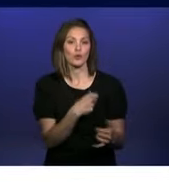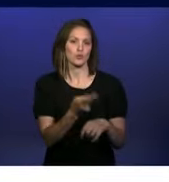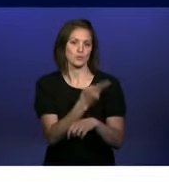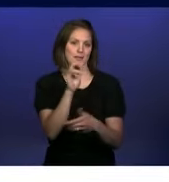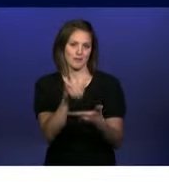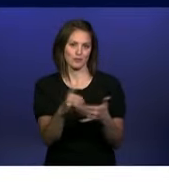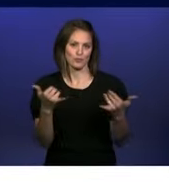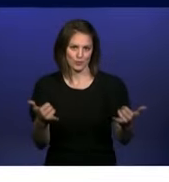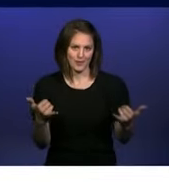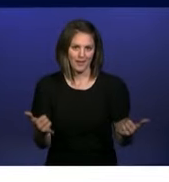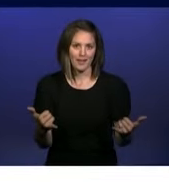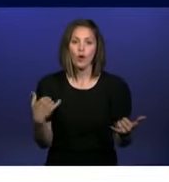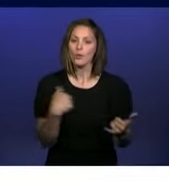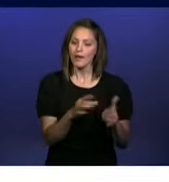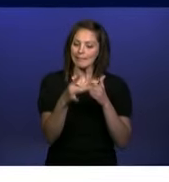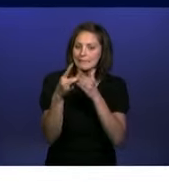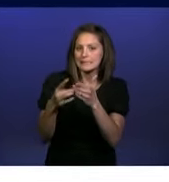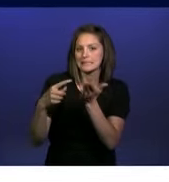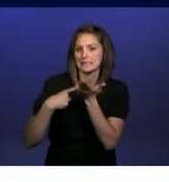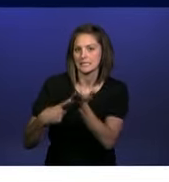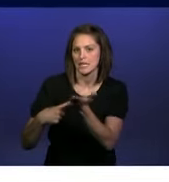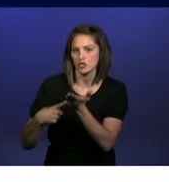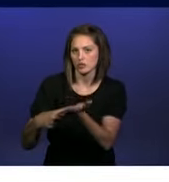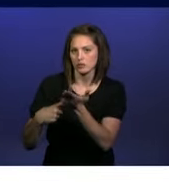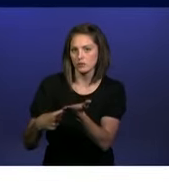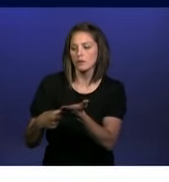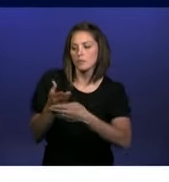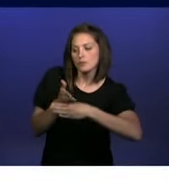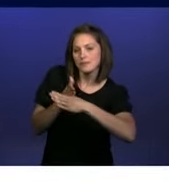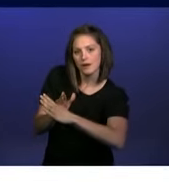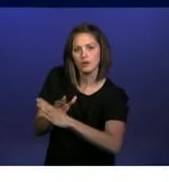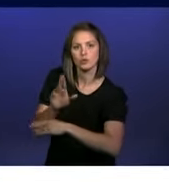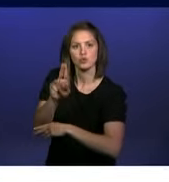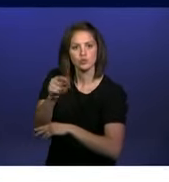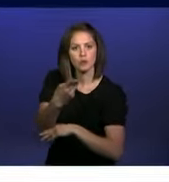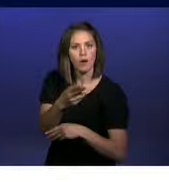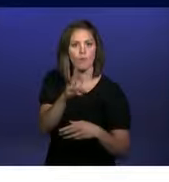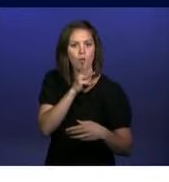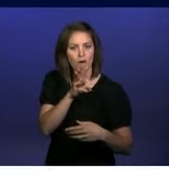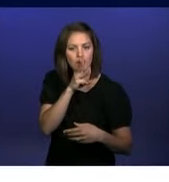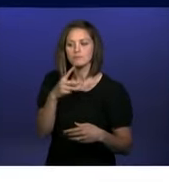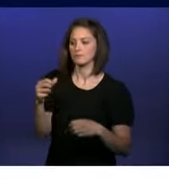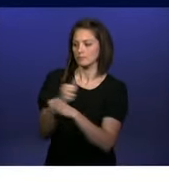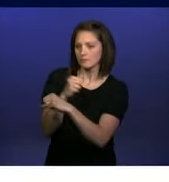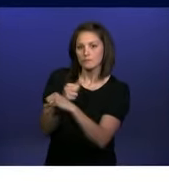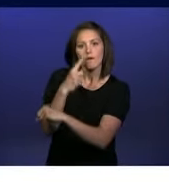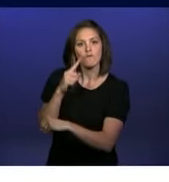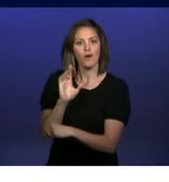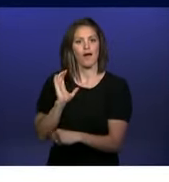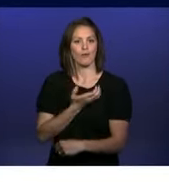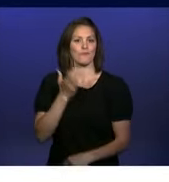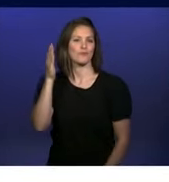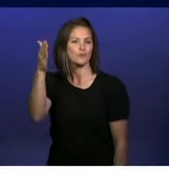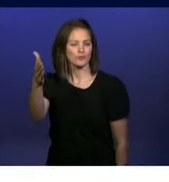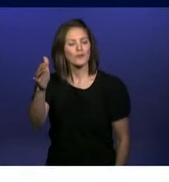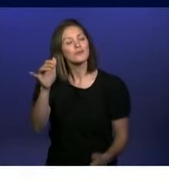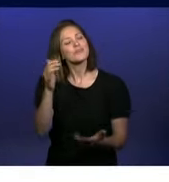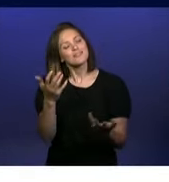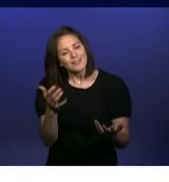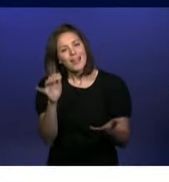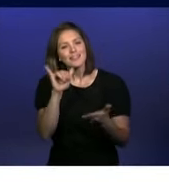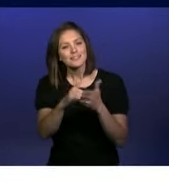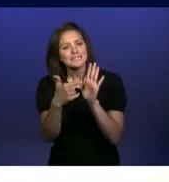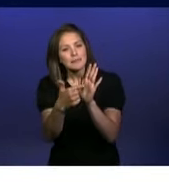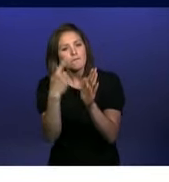And now we are leading those discussions, protecting Utah's water and fighting for Utah's future. And that's the kind of